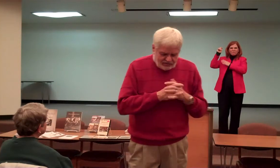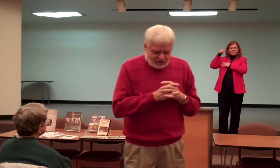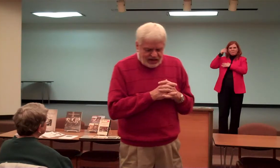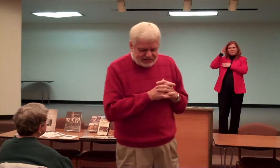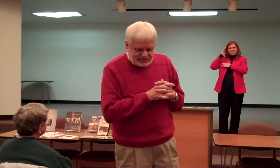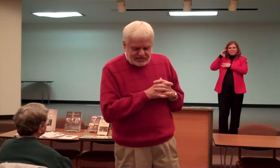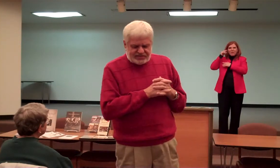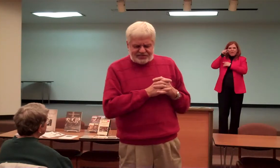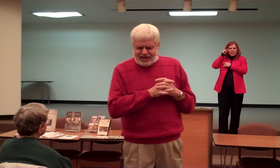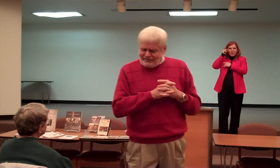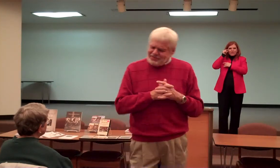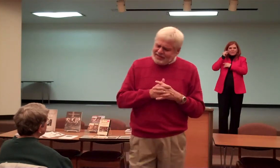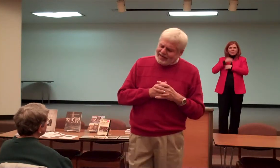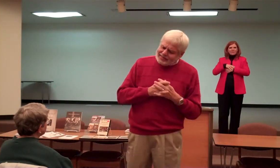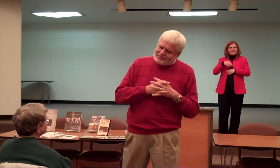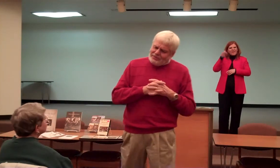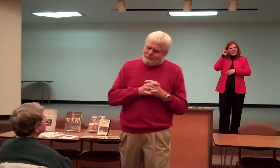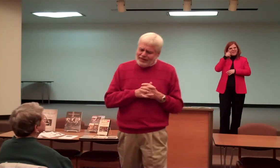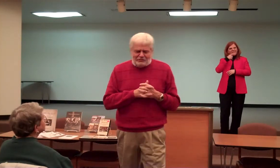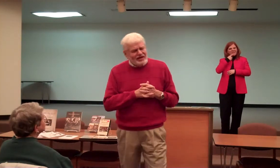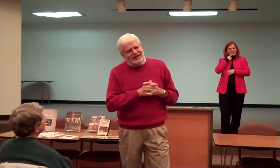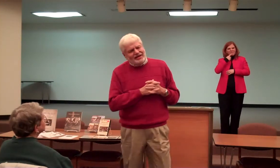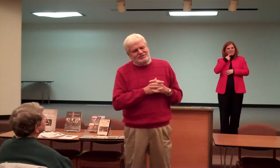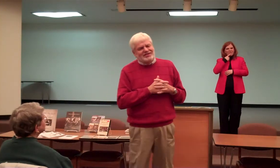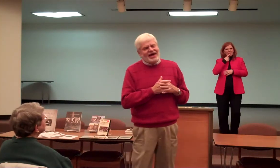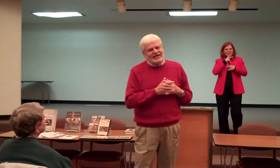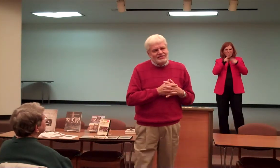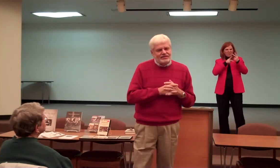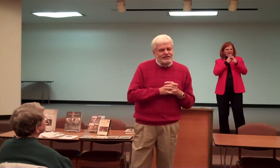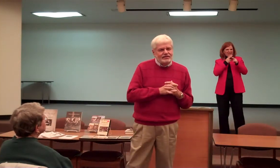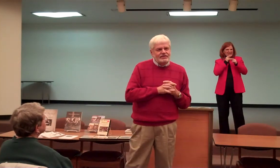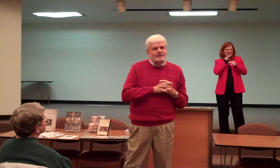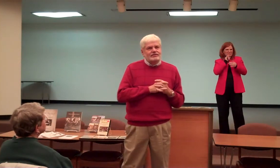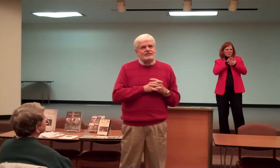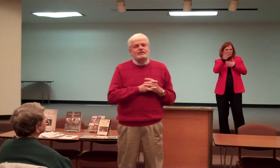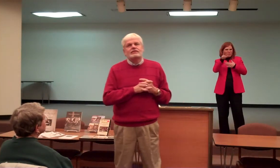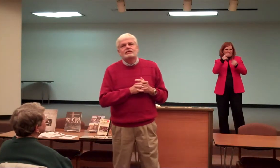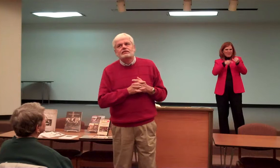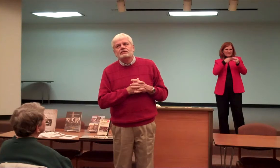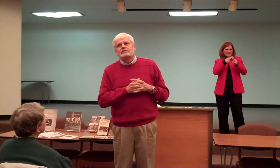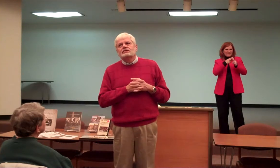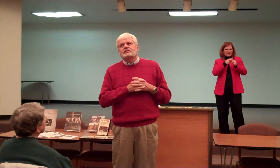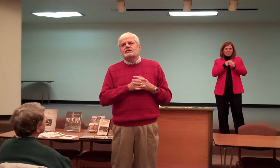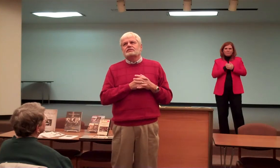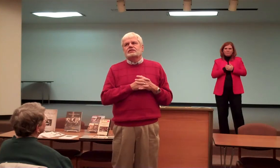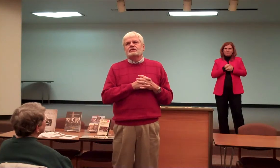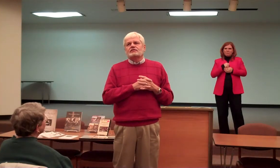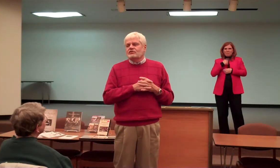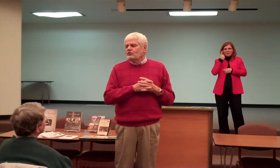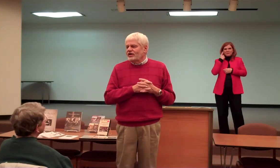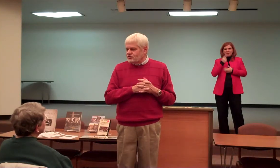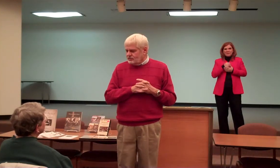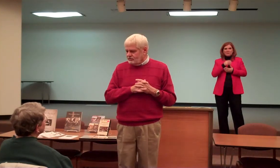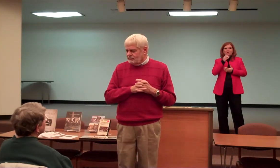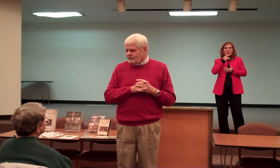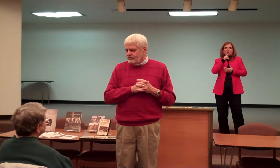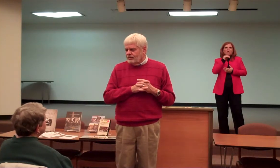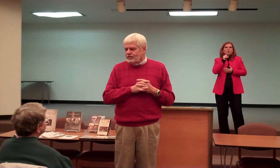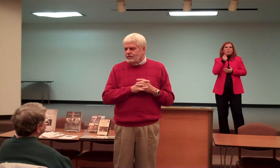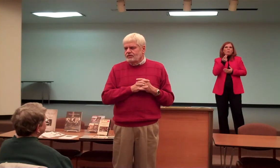blonde hair, glasses, and he said, Javersak. He said, what kind of name is that? I said, it's